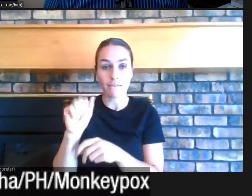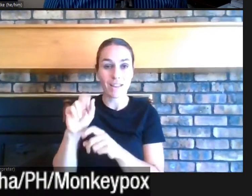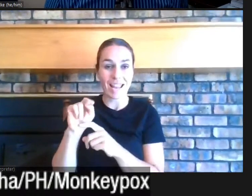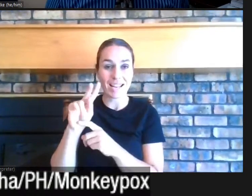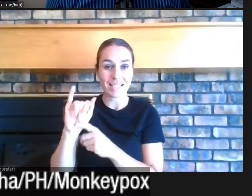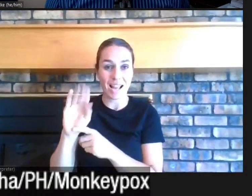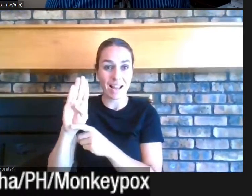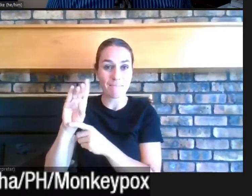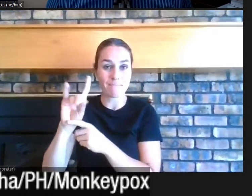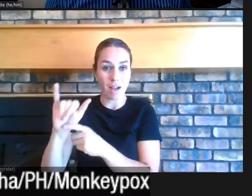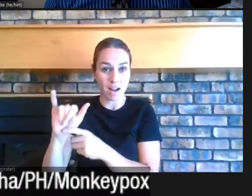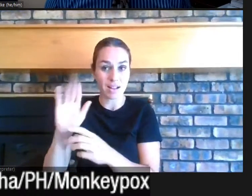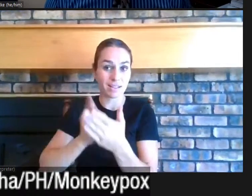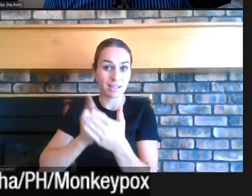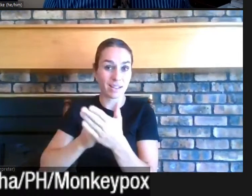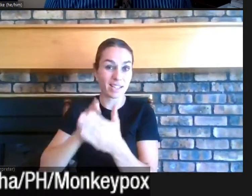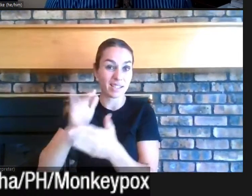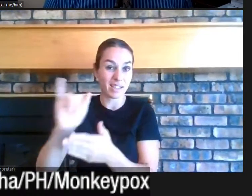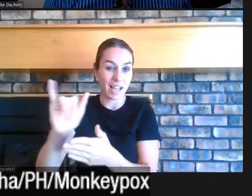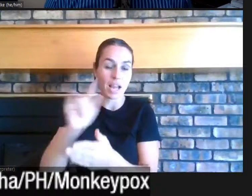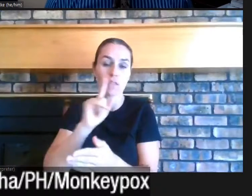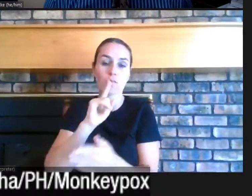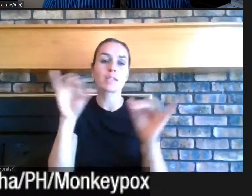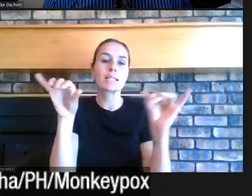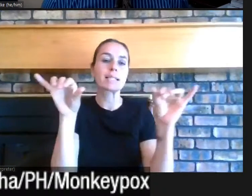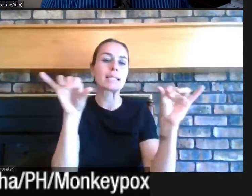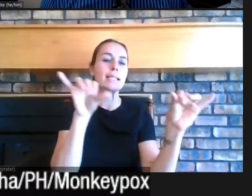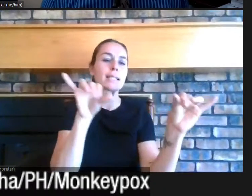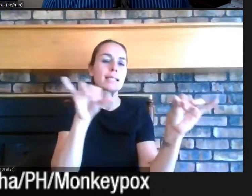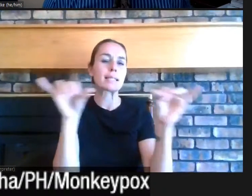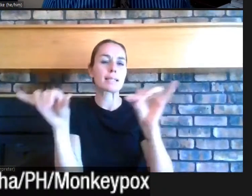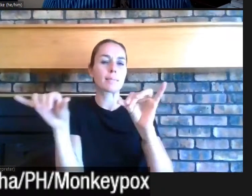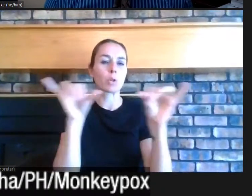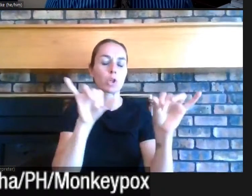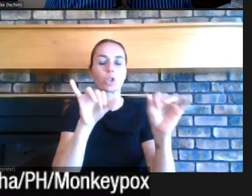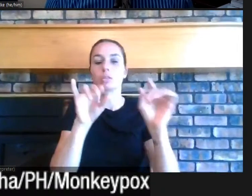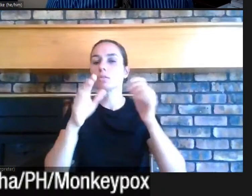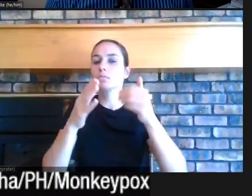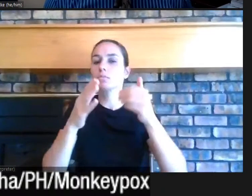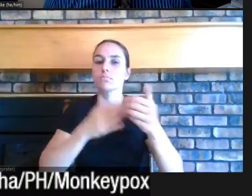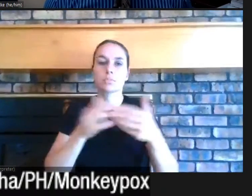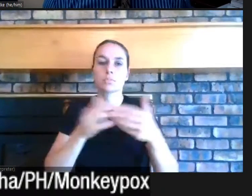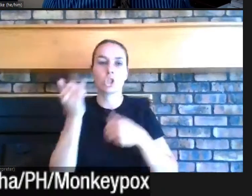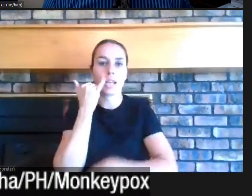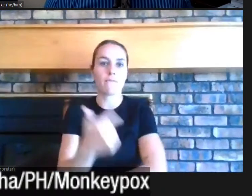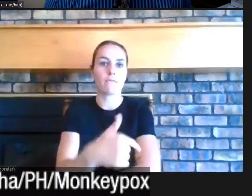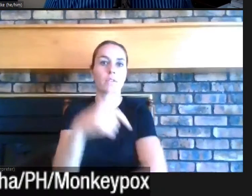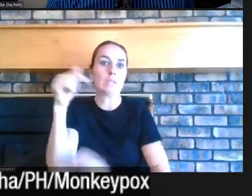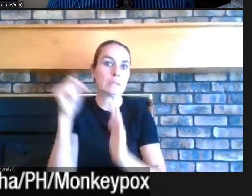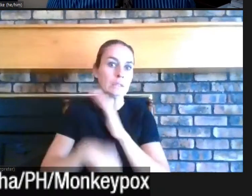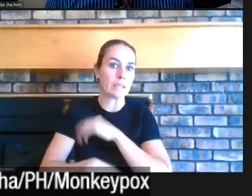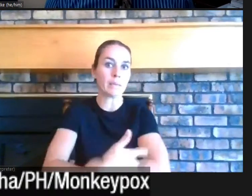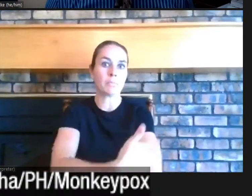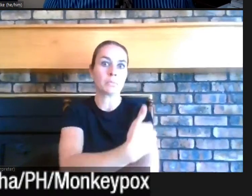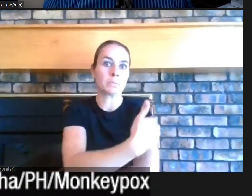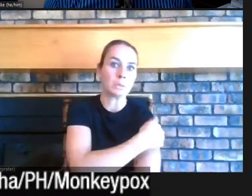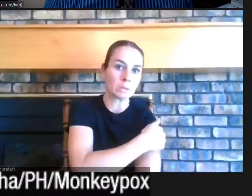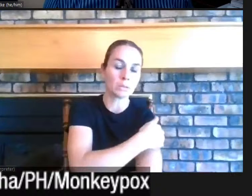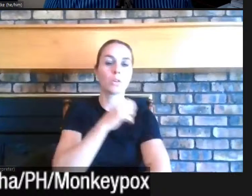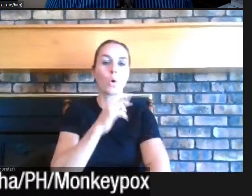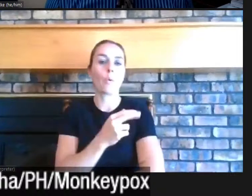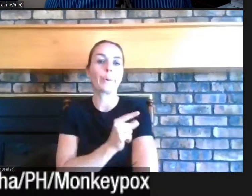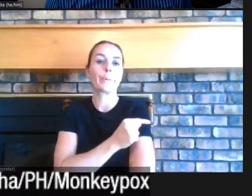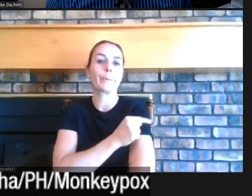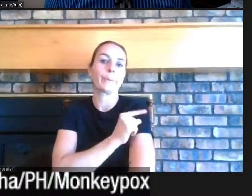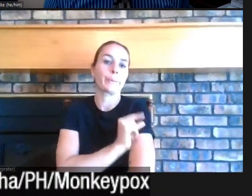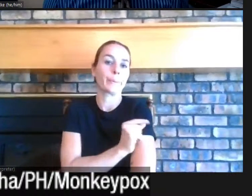were similar amongst intradermal and sub-Q administration. The reasoning